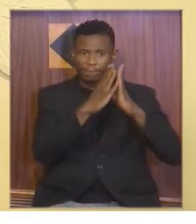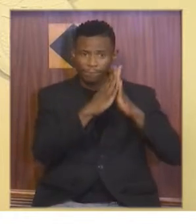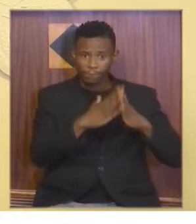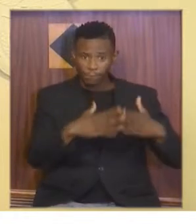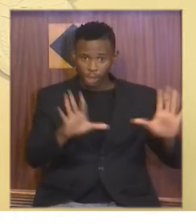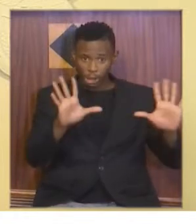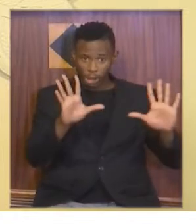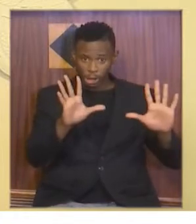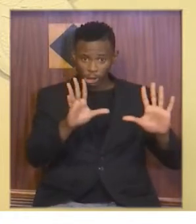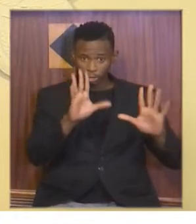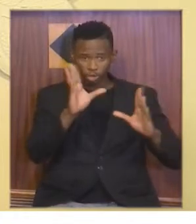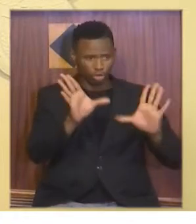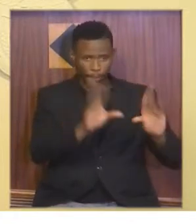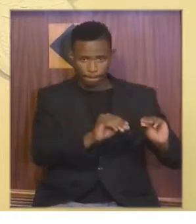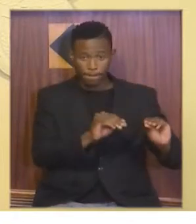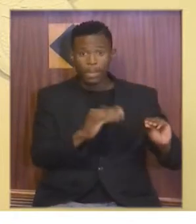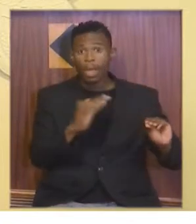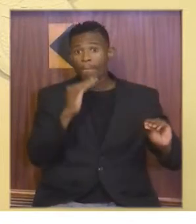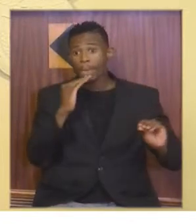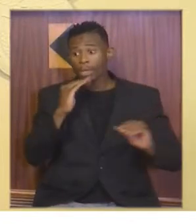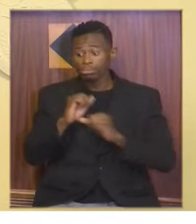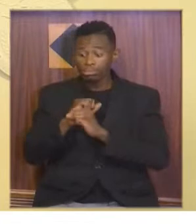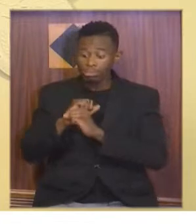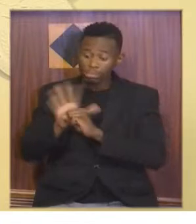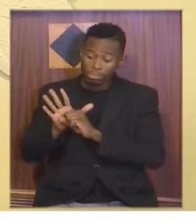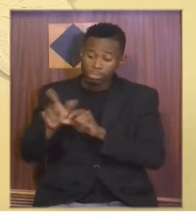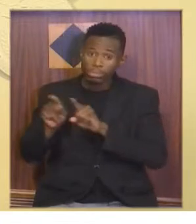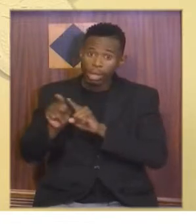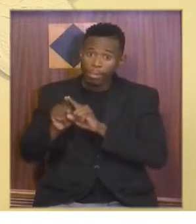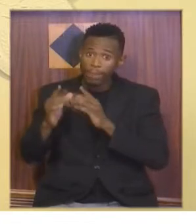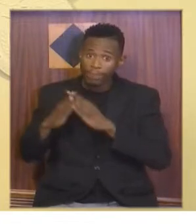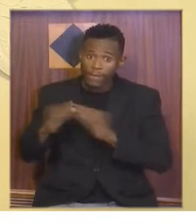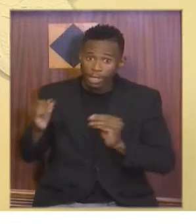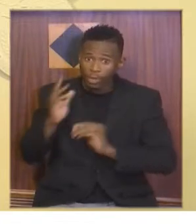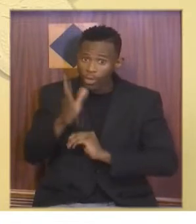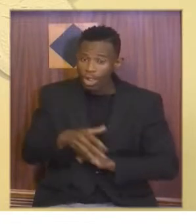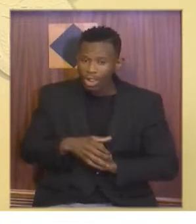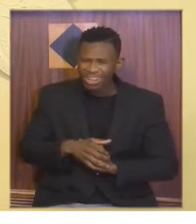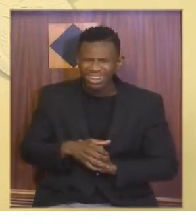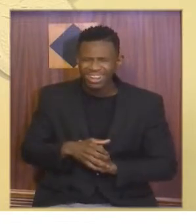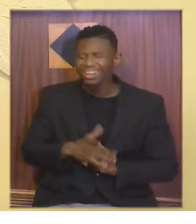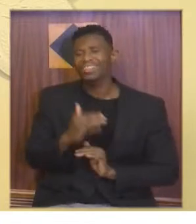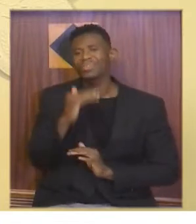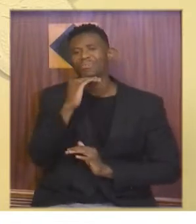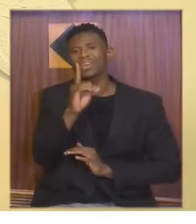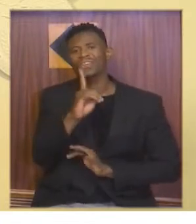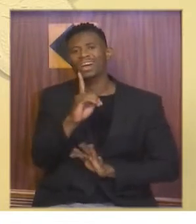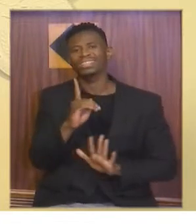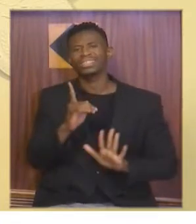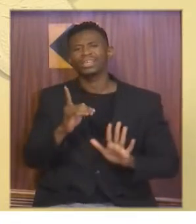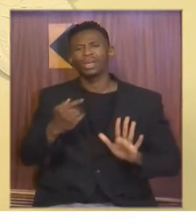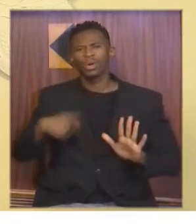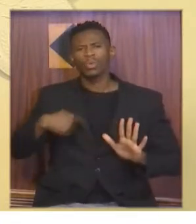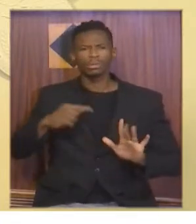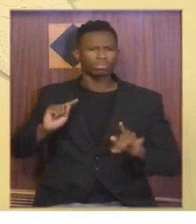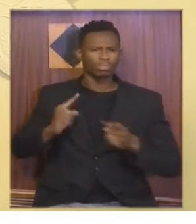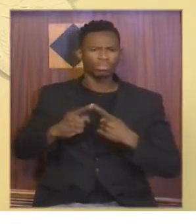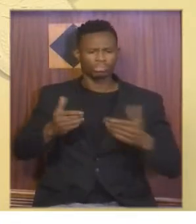the pandemic. It just means that we are changing the way we manage the